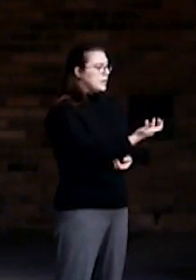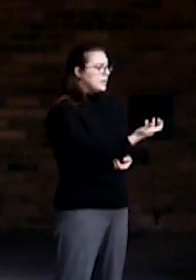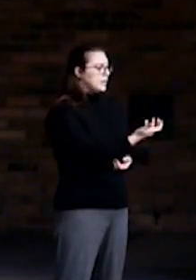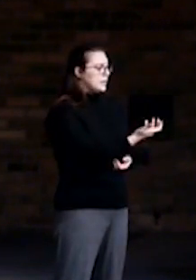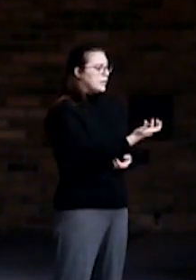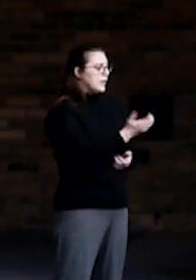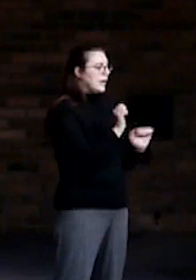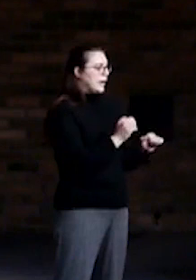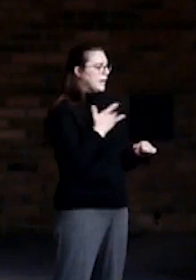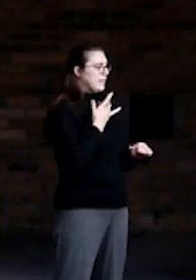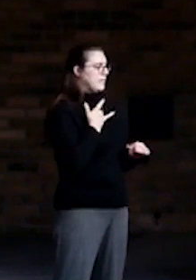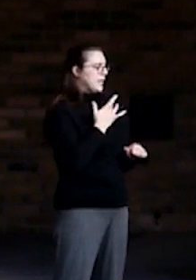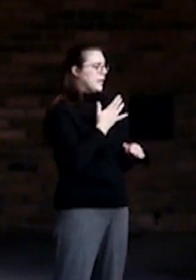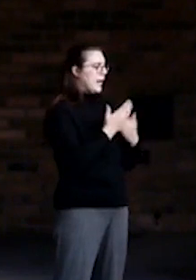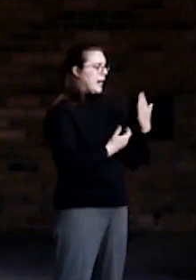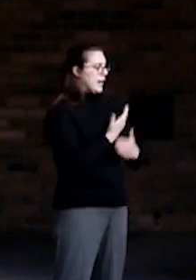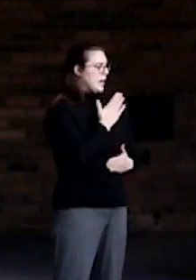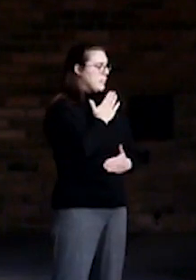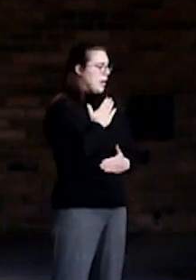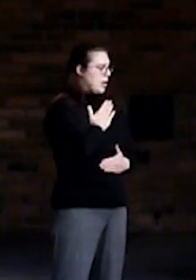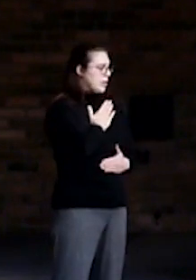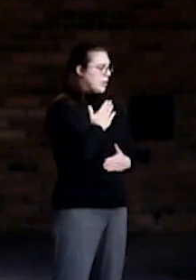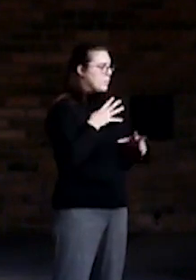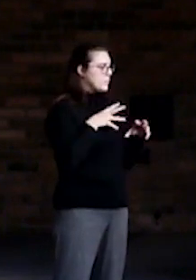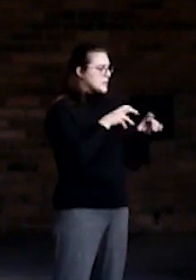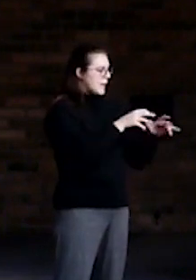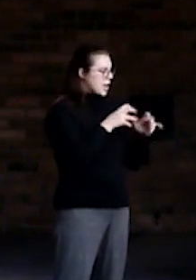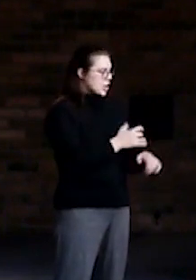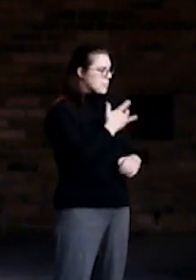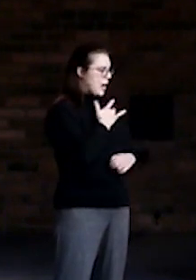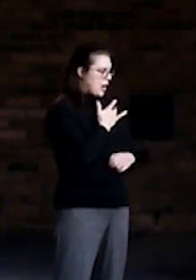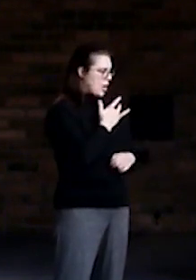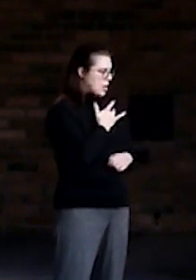I could feel a hand right on my heart, massaging my heart.